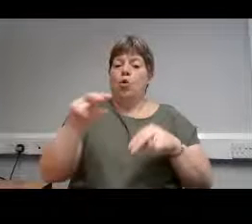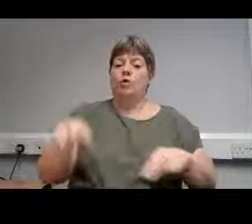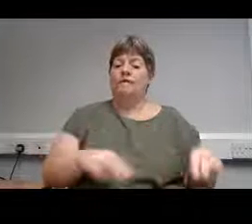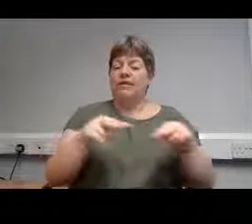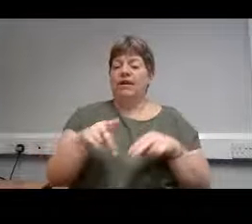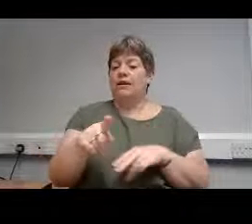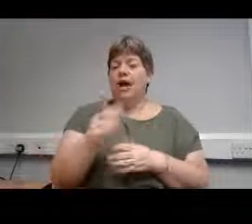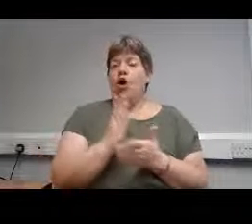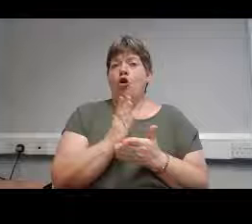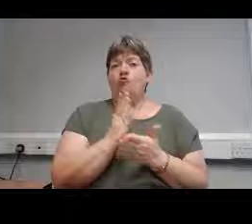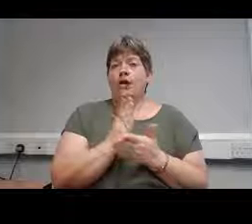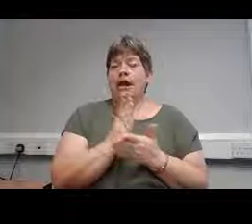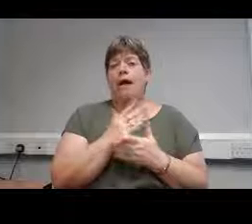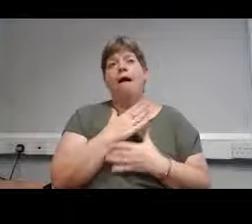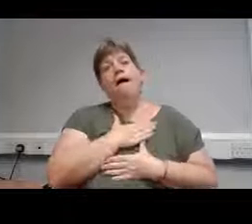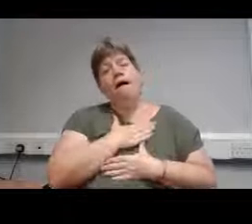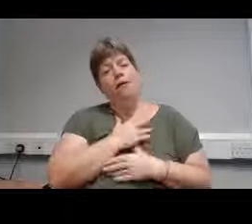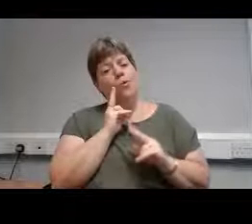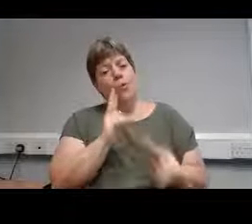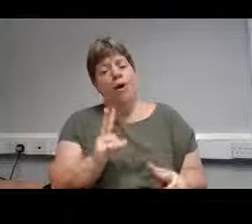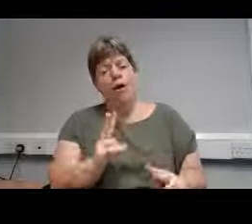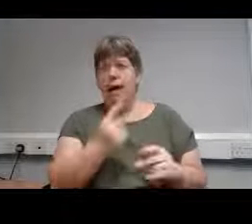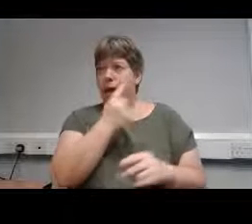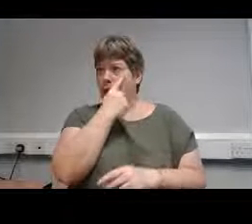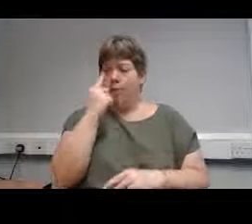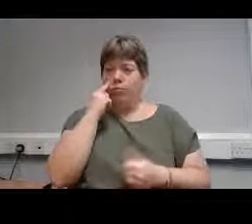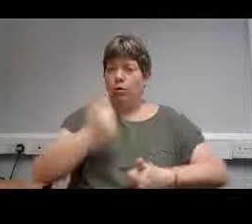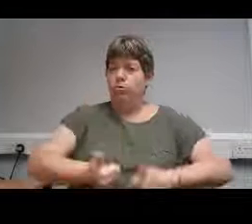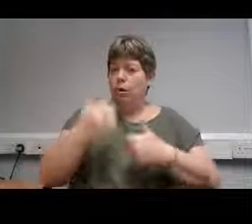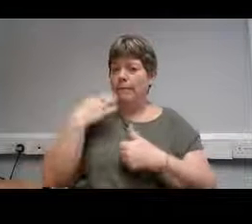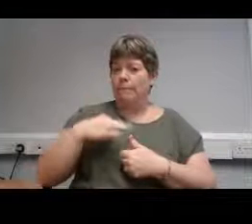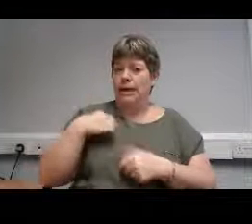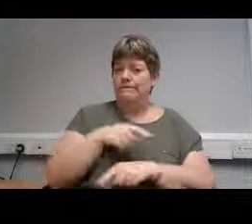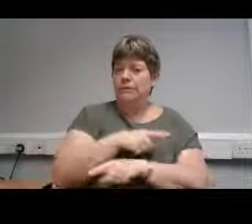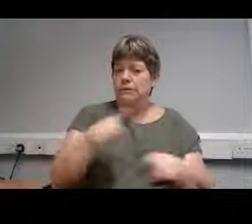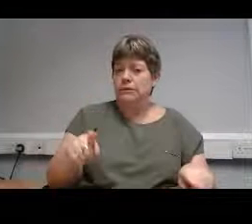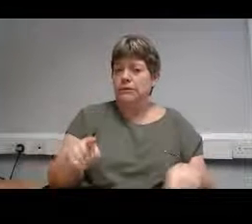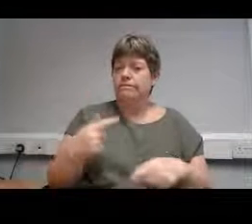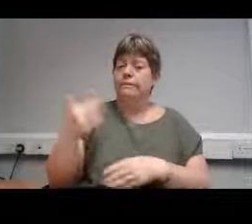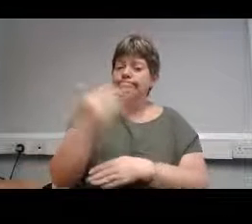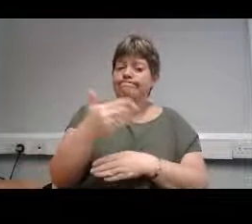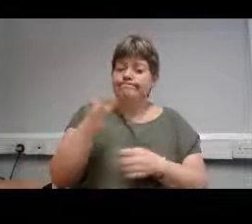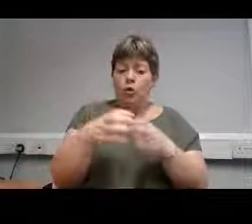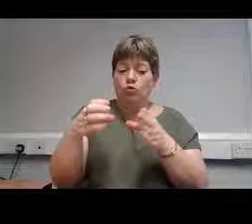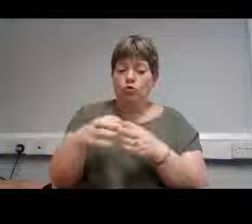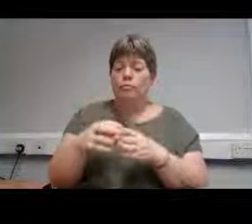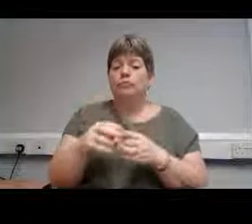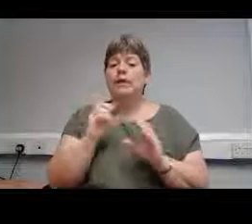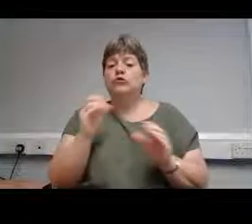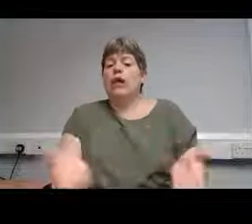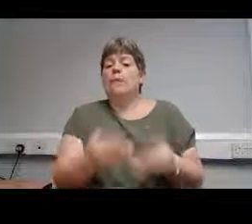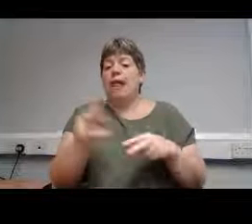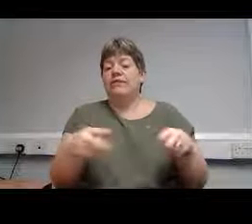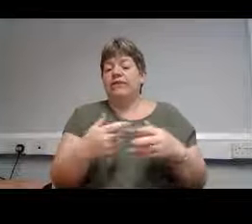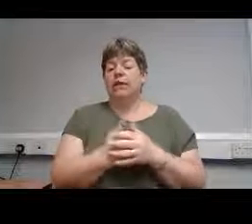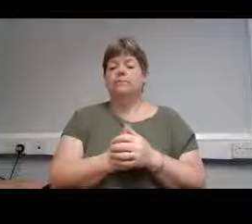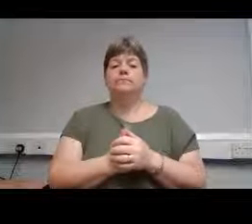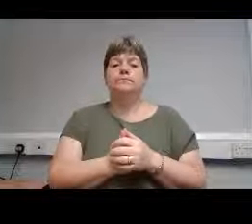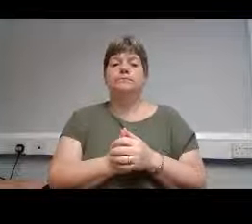and it's really, really endearing to watch, and it really does show the benefit that they feel from attending such groups. So I'll just play that for you now.